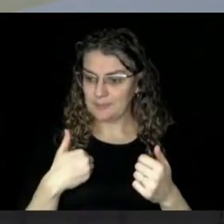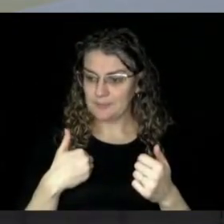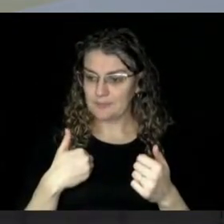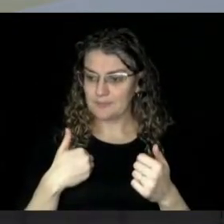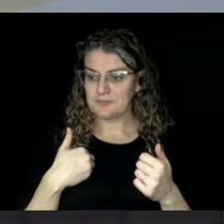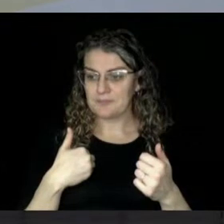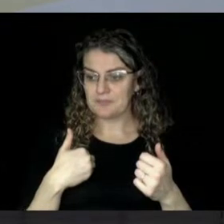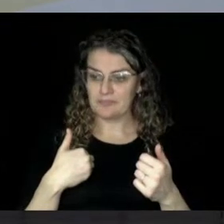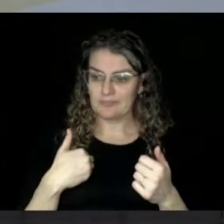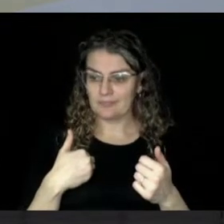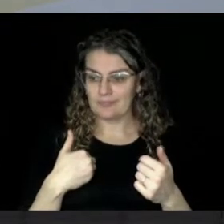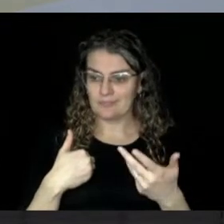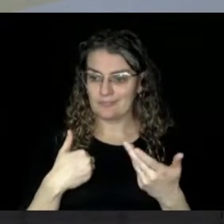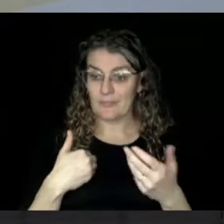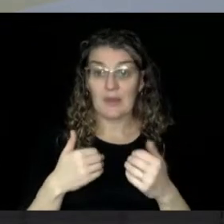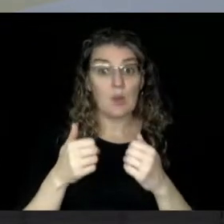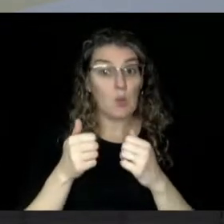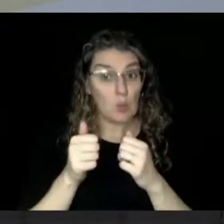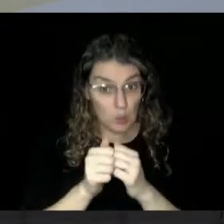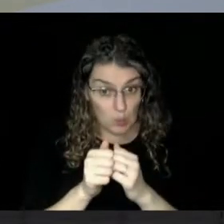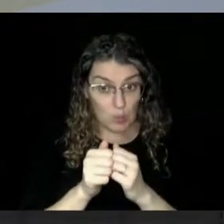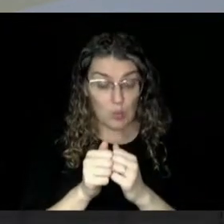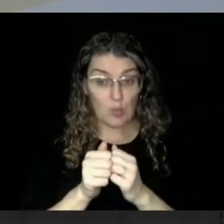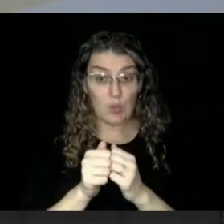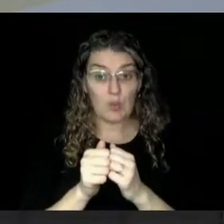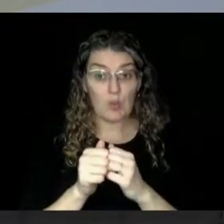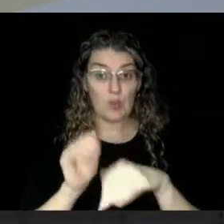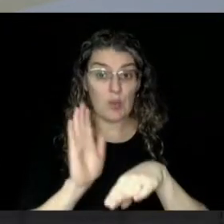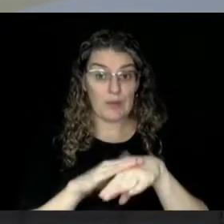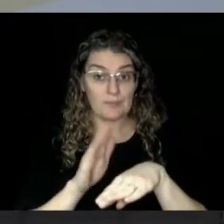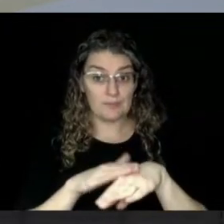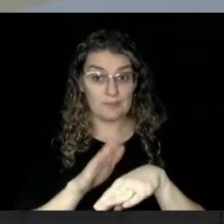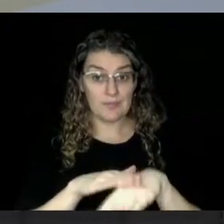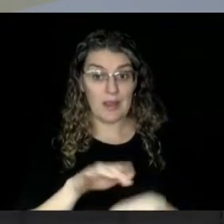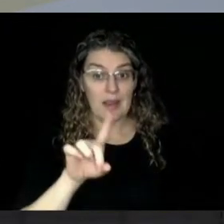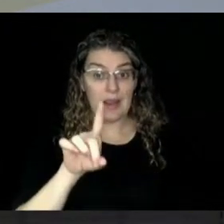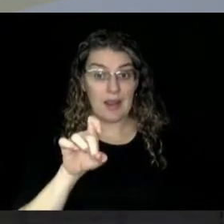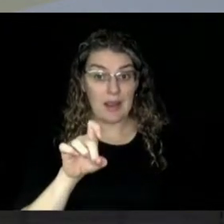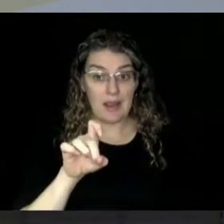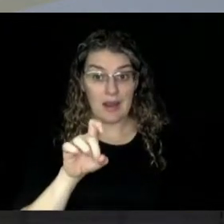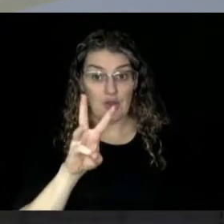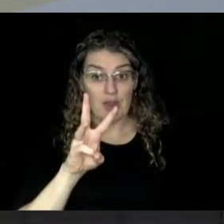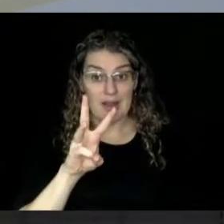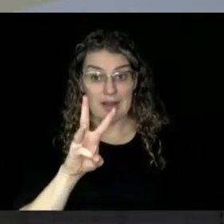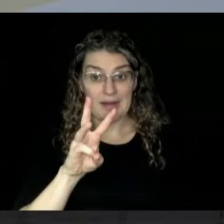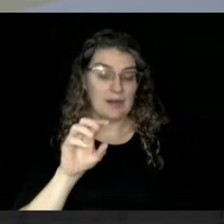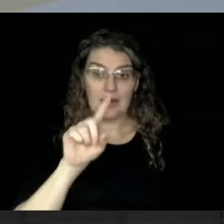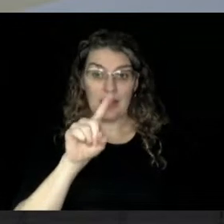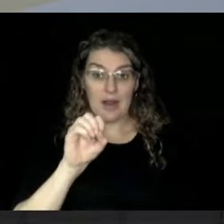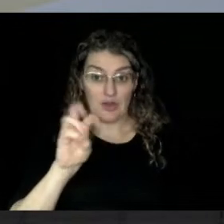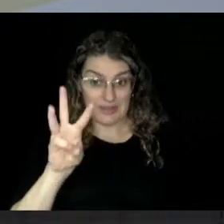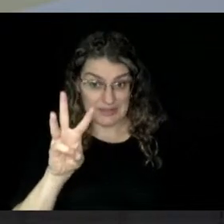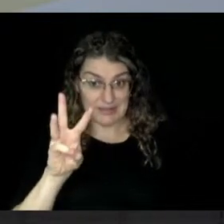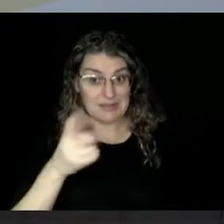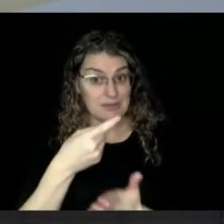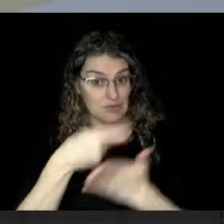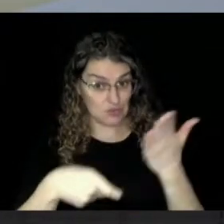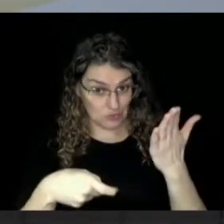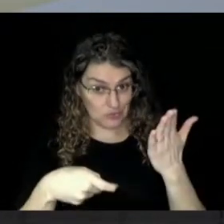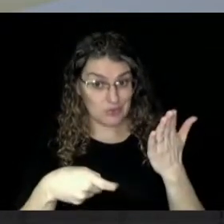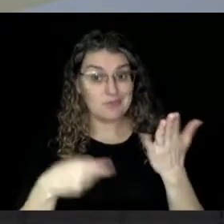with our enforcement colleagues, have issued 106 charges. And so